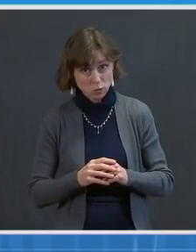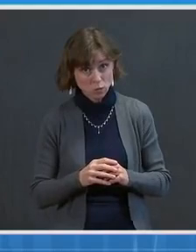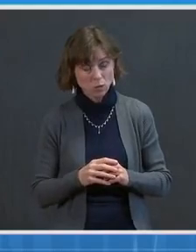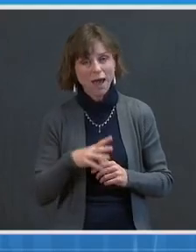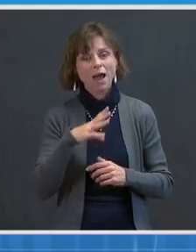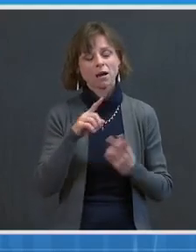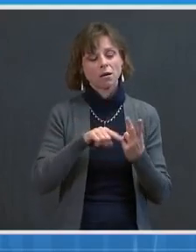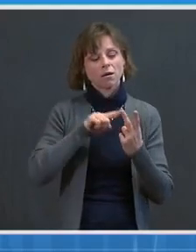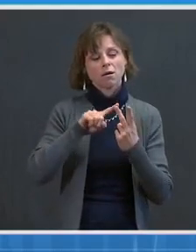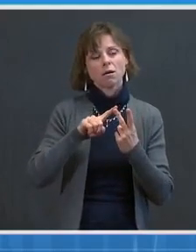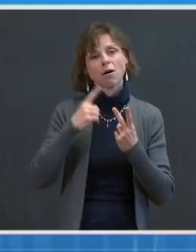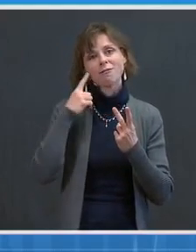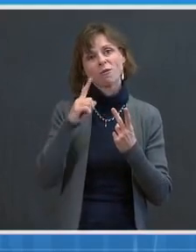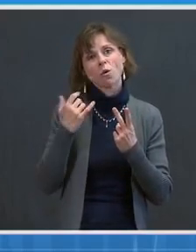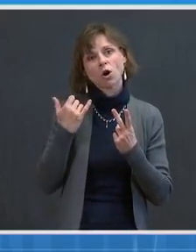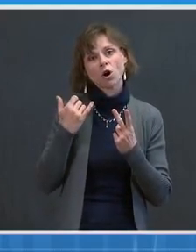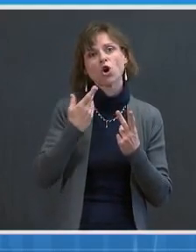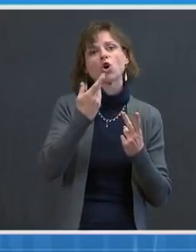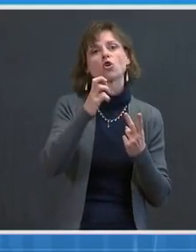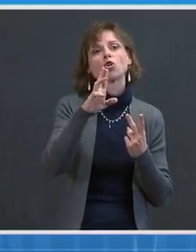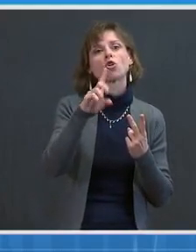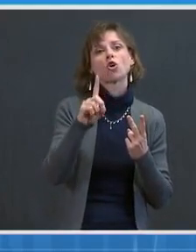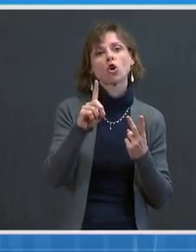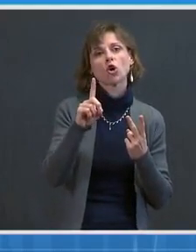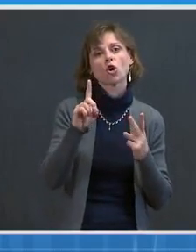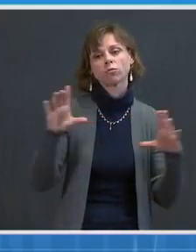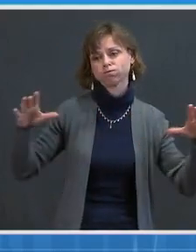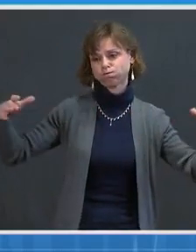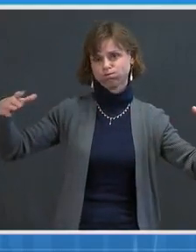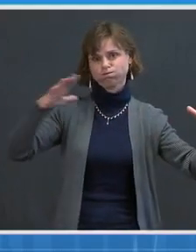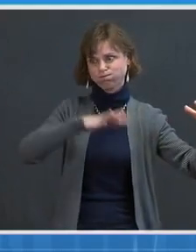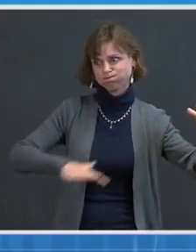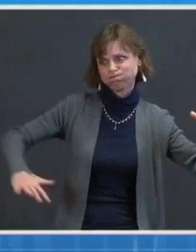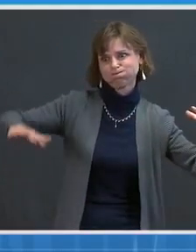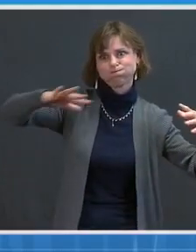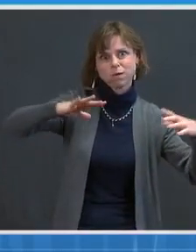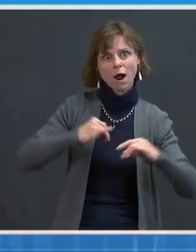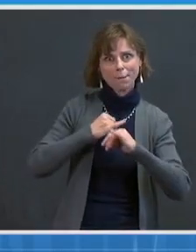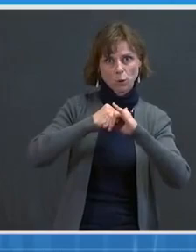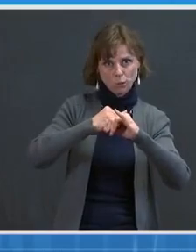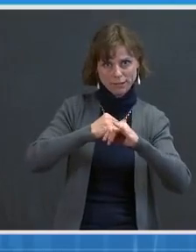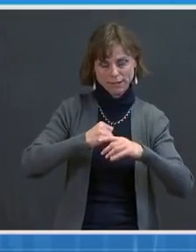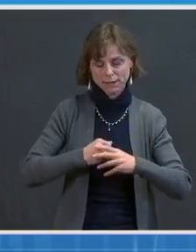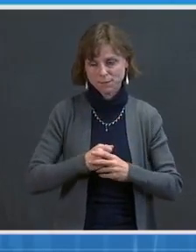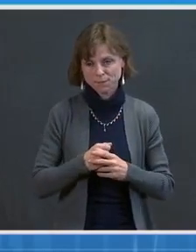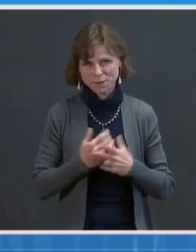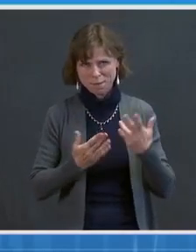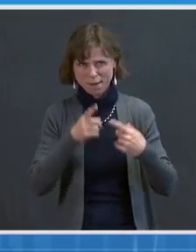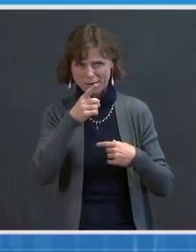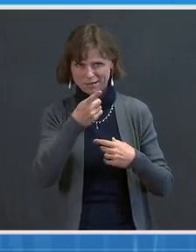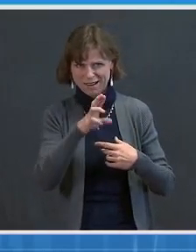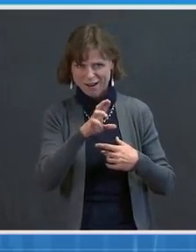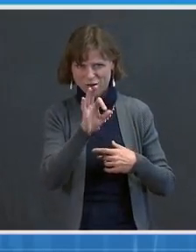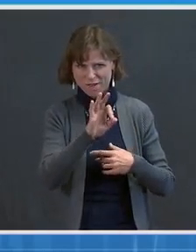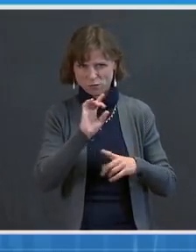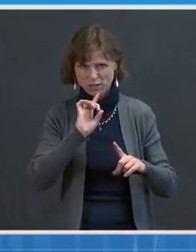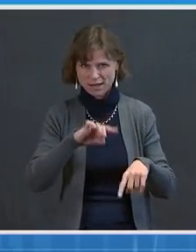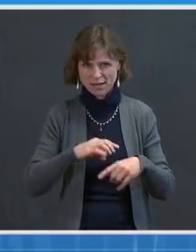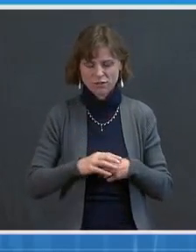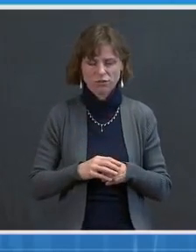immunity, Dr. Fauci, I would like to get this from you if possible. What is